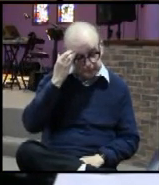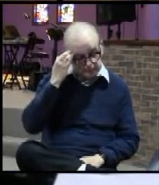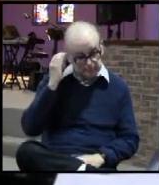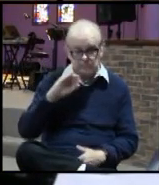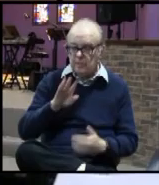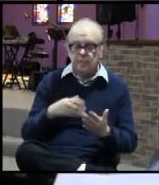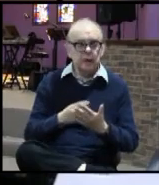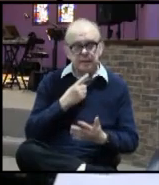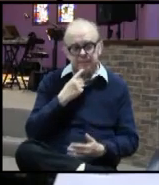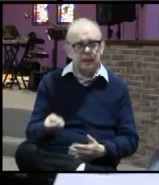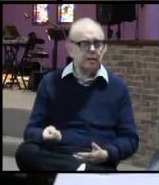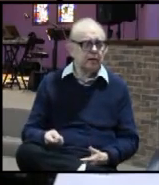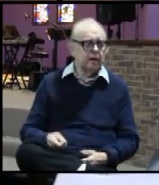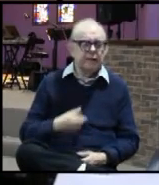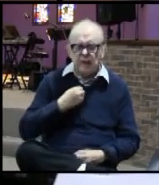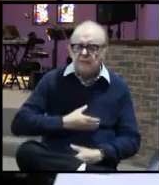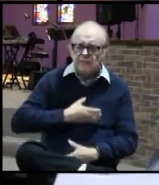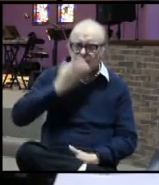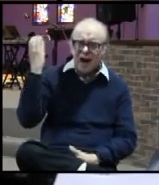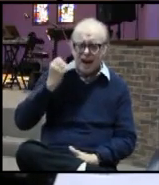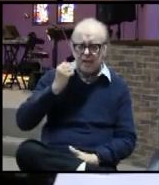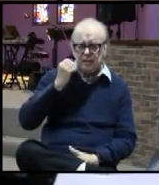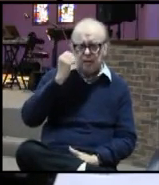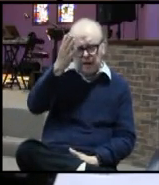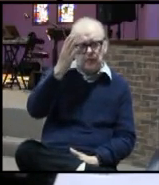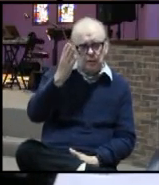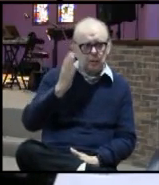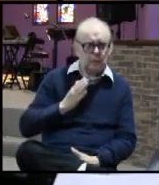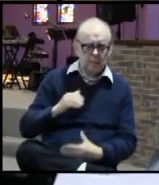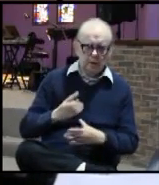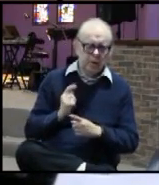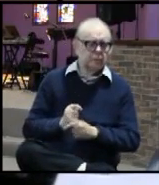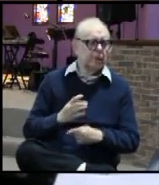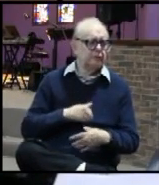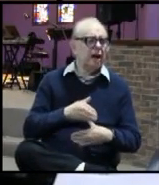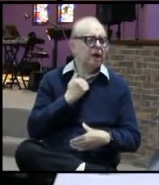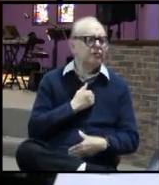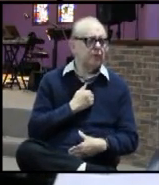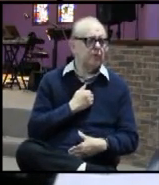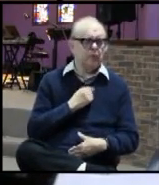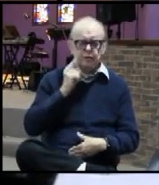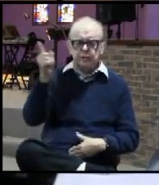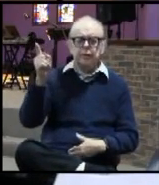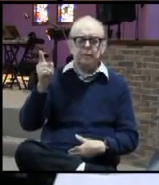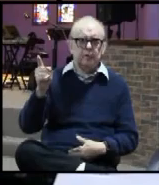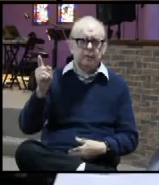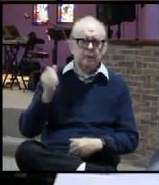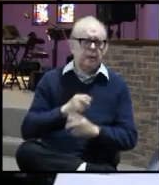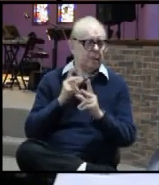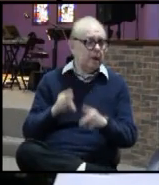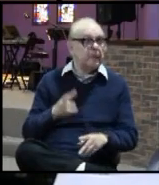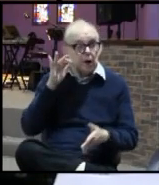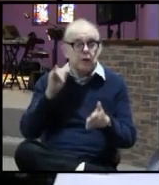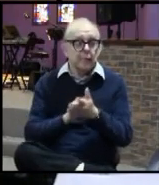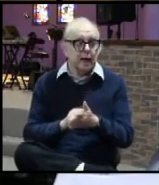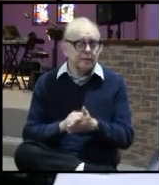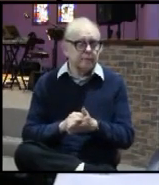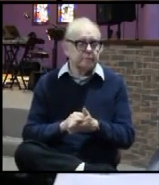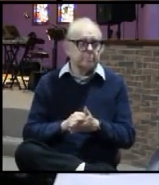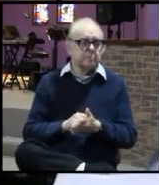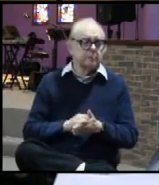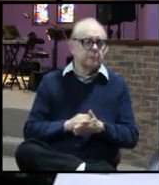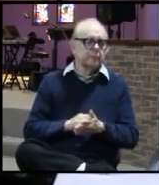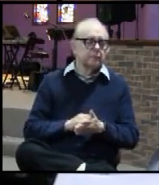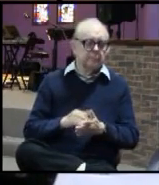said. "Father, I entrust my soul to you." Everybody heard him. And that